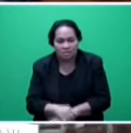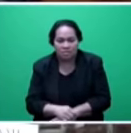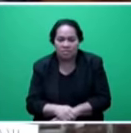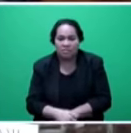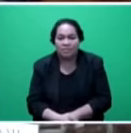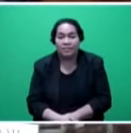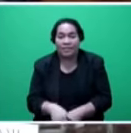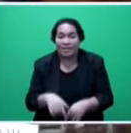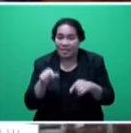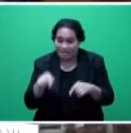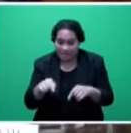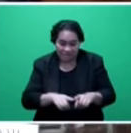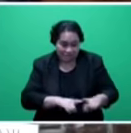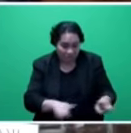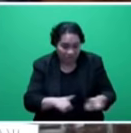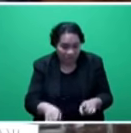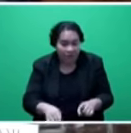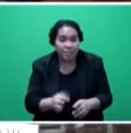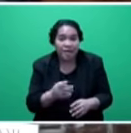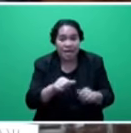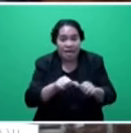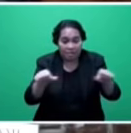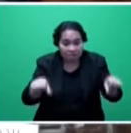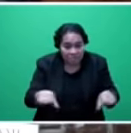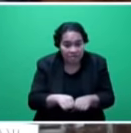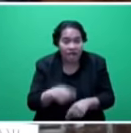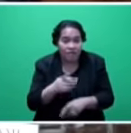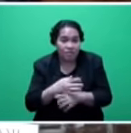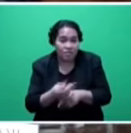Mr. Speaker, sir, these primary sectors, agriculture, fisheries and forest,